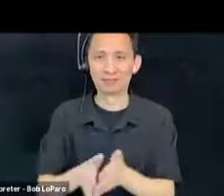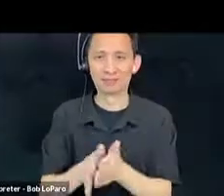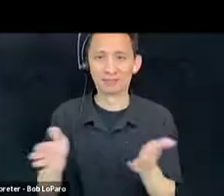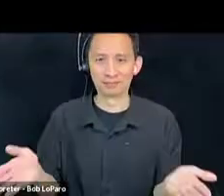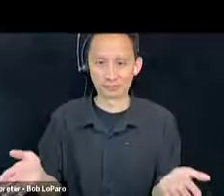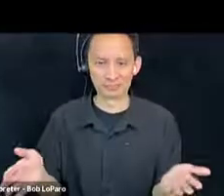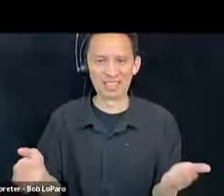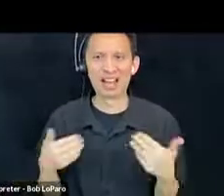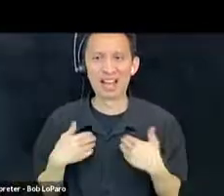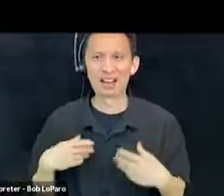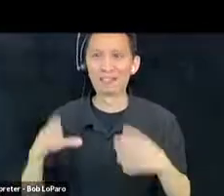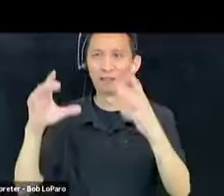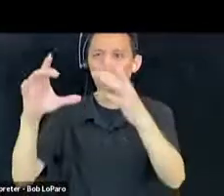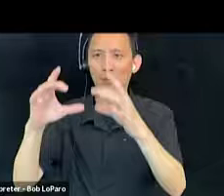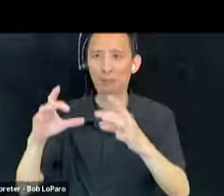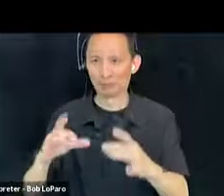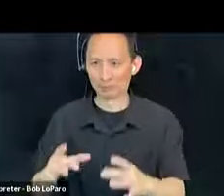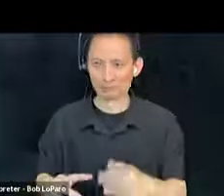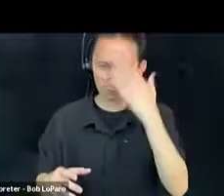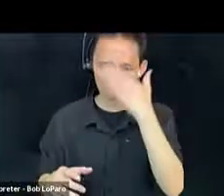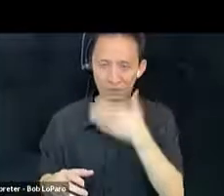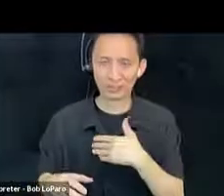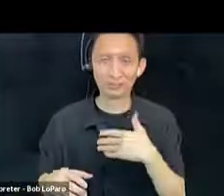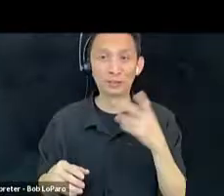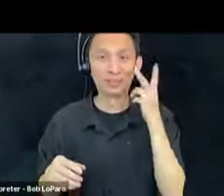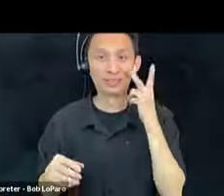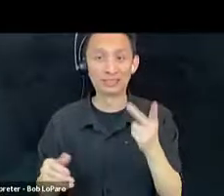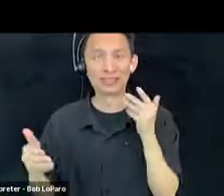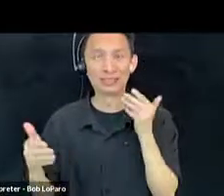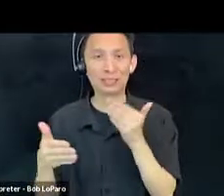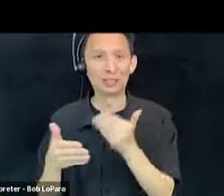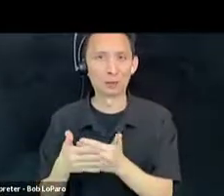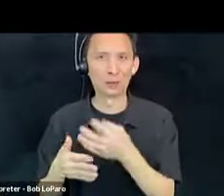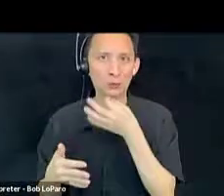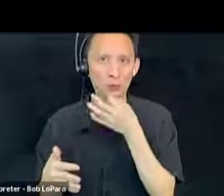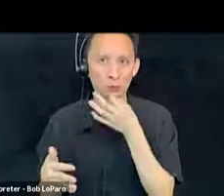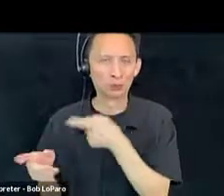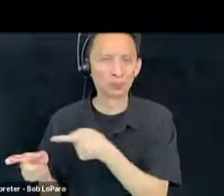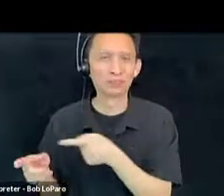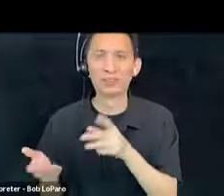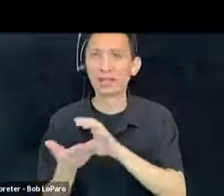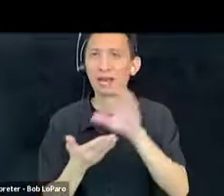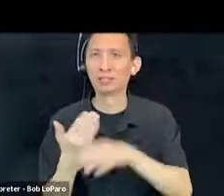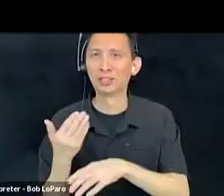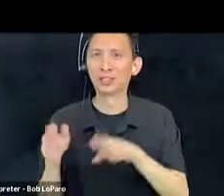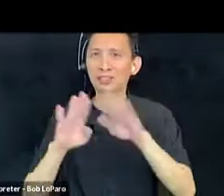Velcro little cards in front of him. And so that was one of his calendar systems that he used at that time.